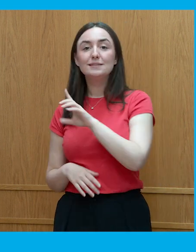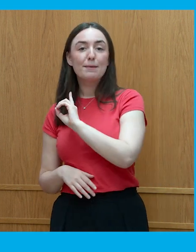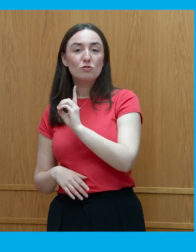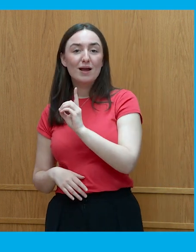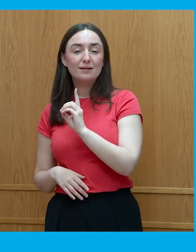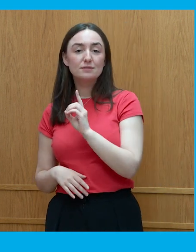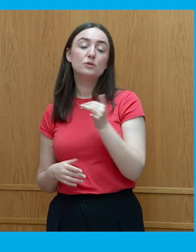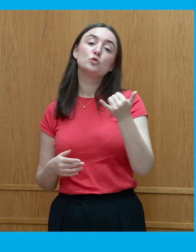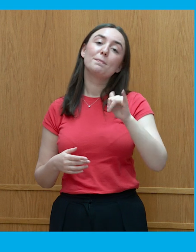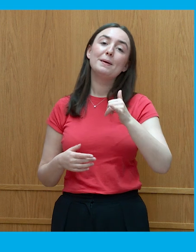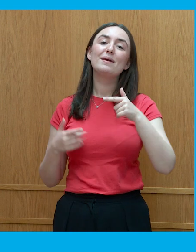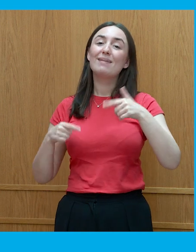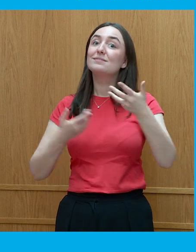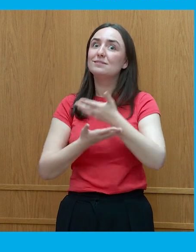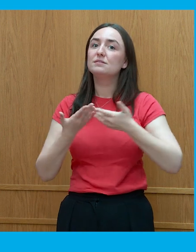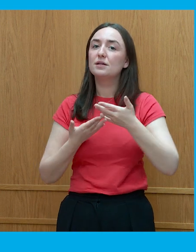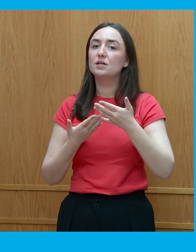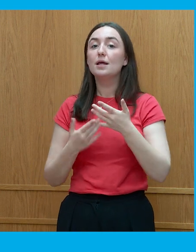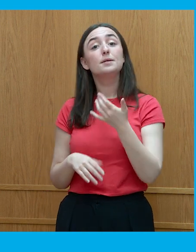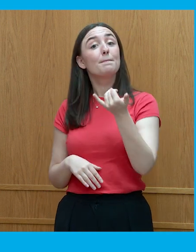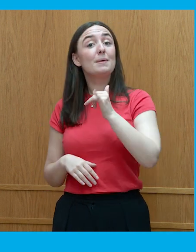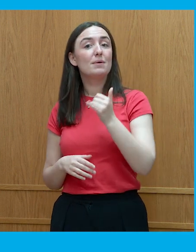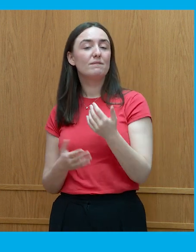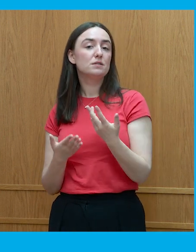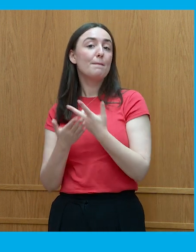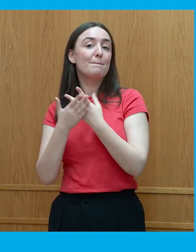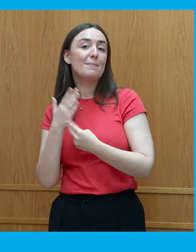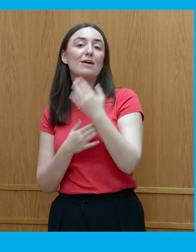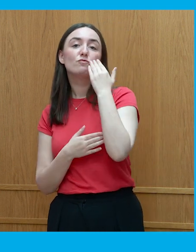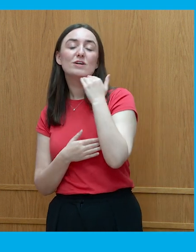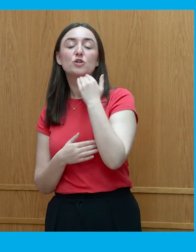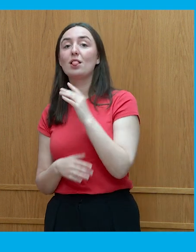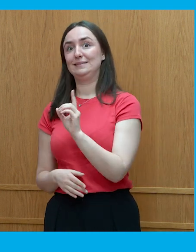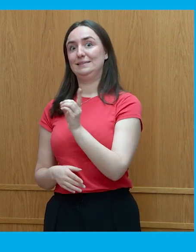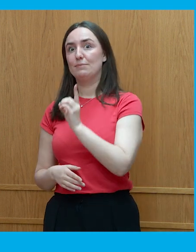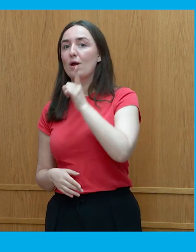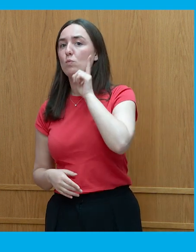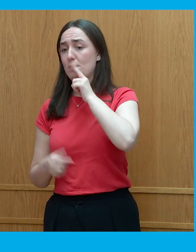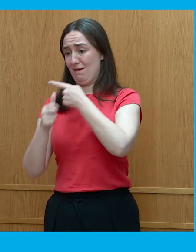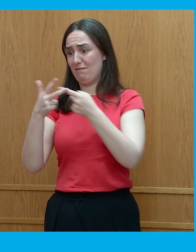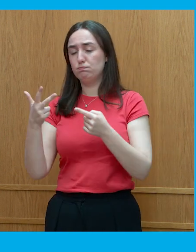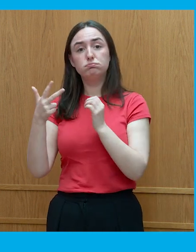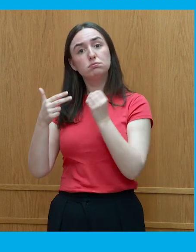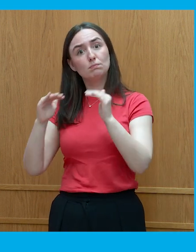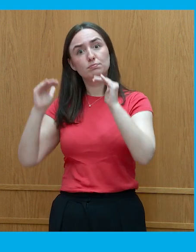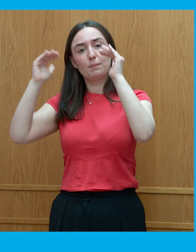if that's the sort of the discussion, really, if it's possible for a biracial democratic woman to become the president of the US.